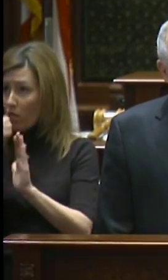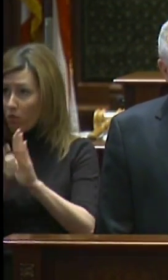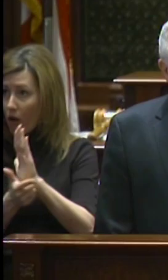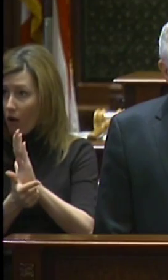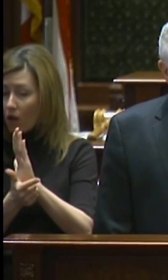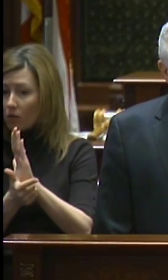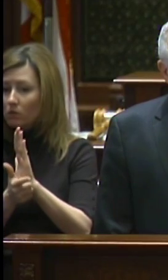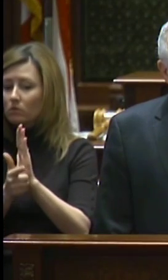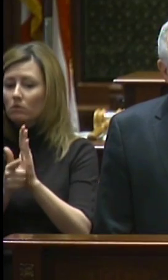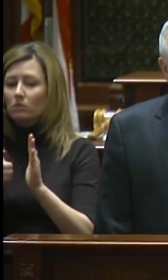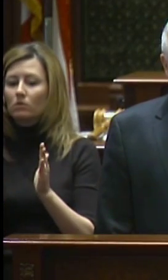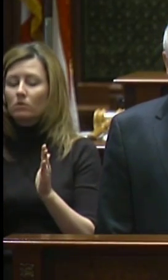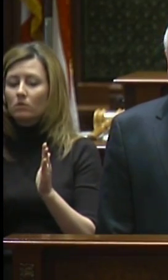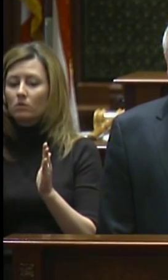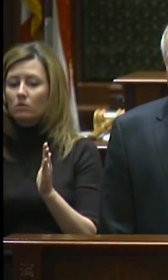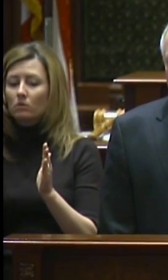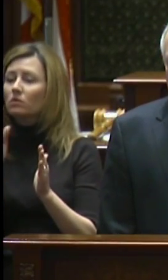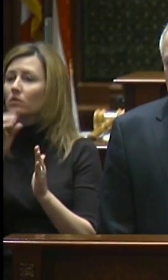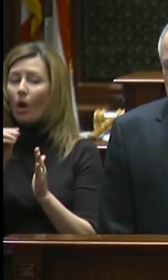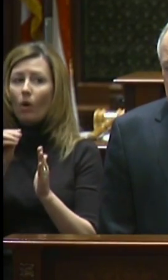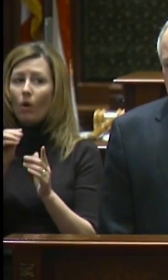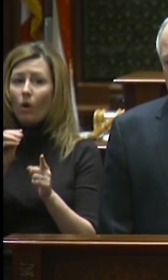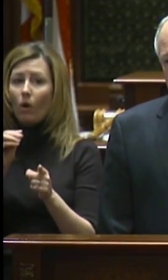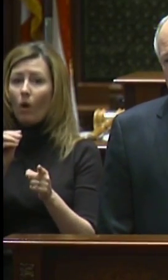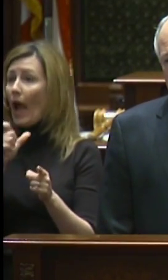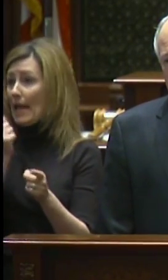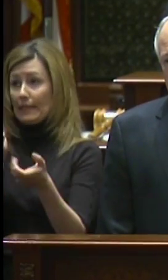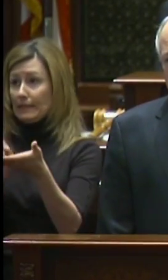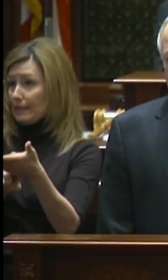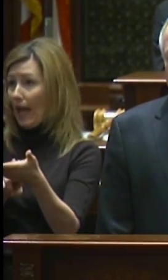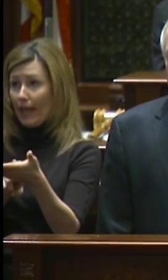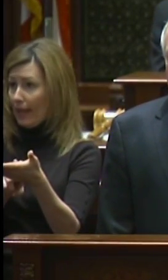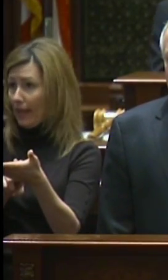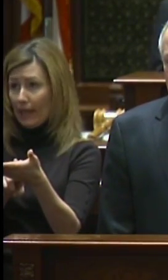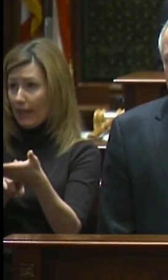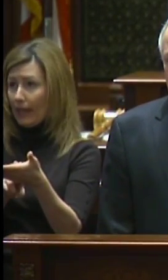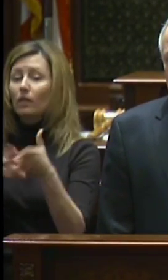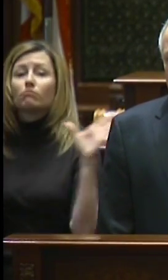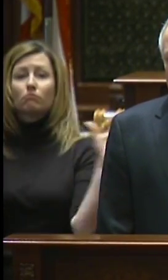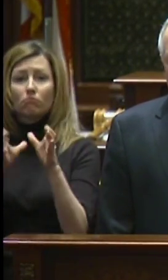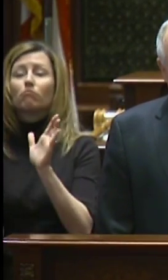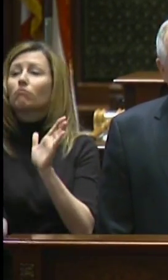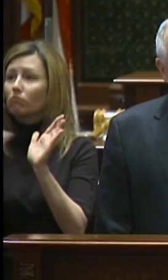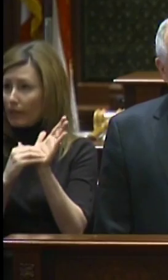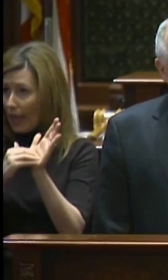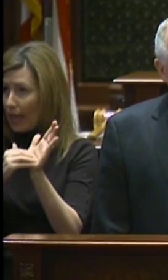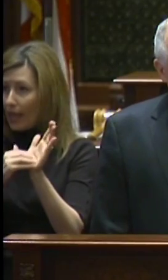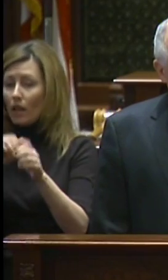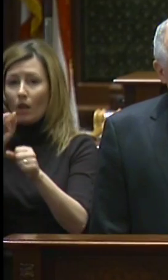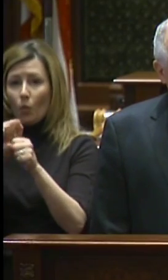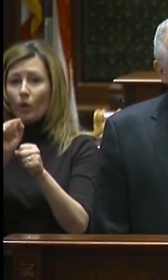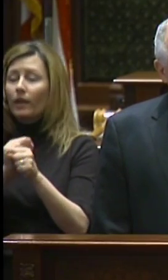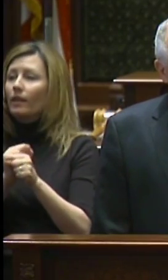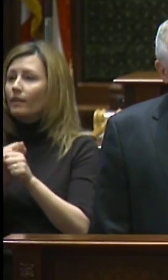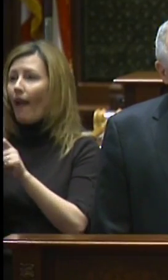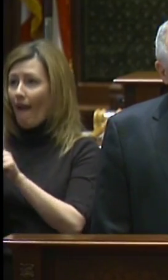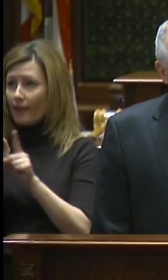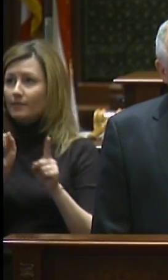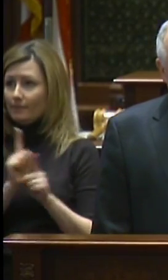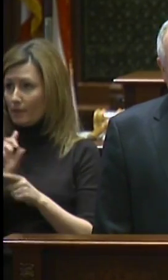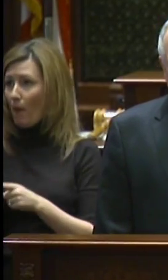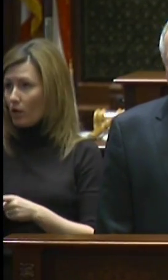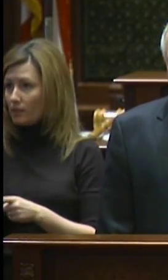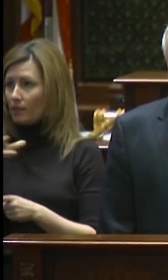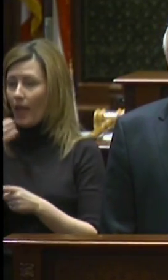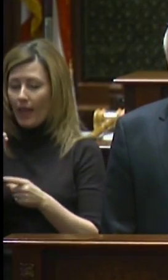that was found wanting, so I didn't sign that law. We came together again, working together in a democracy, and enacted